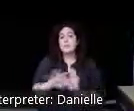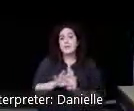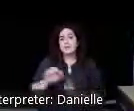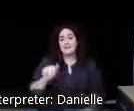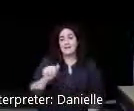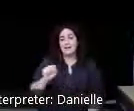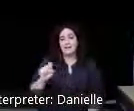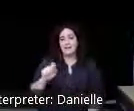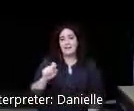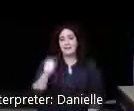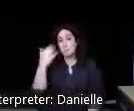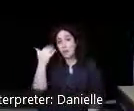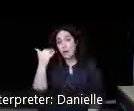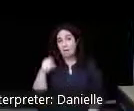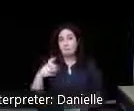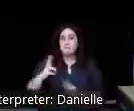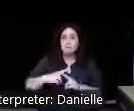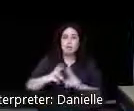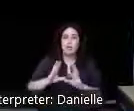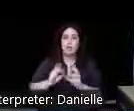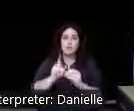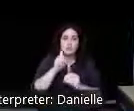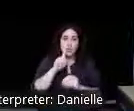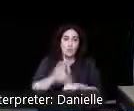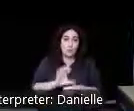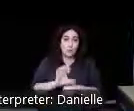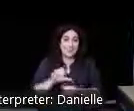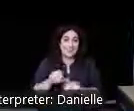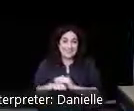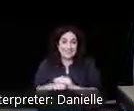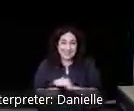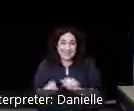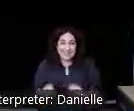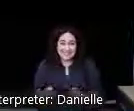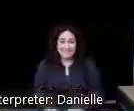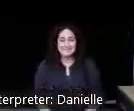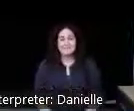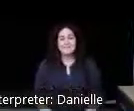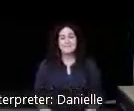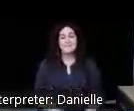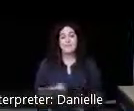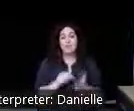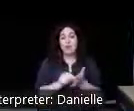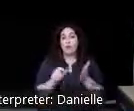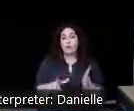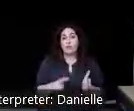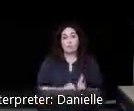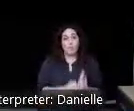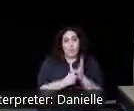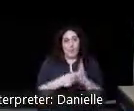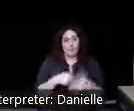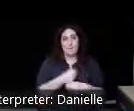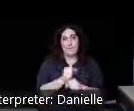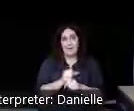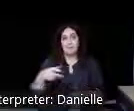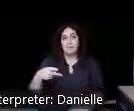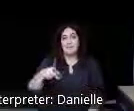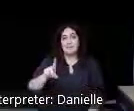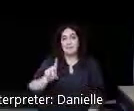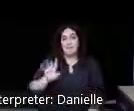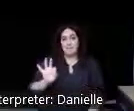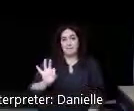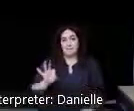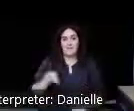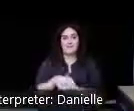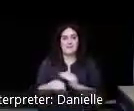conference on computing accessibility, and the authors are required to make accessible PDFs. And we wanted to understand